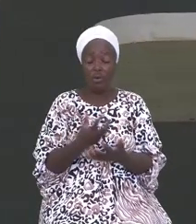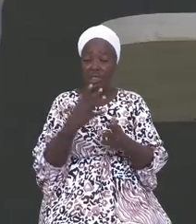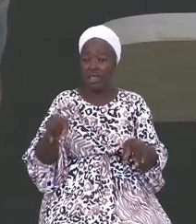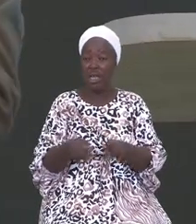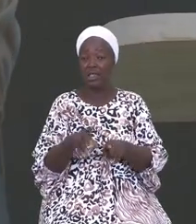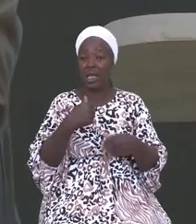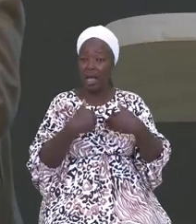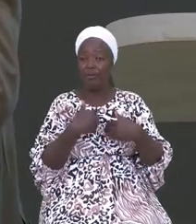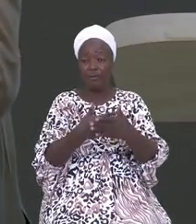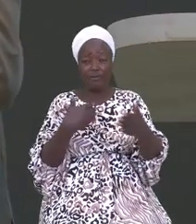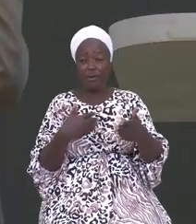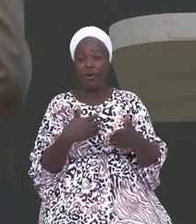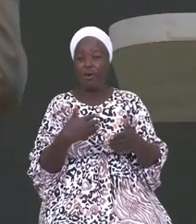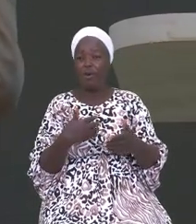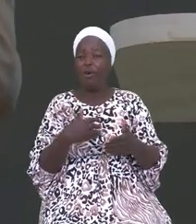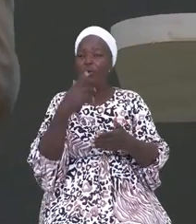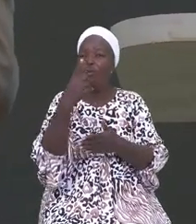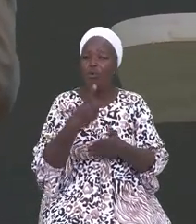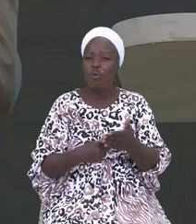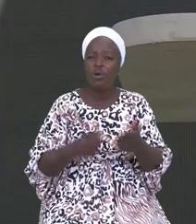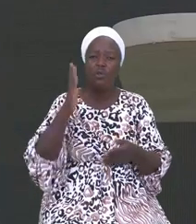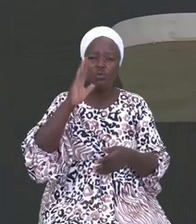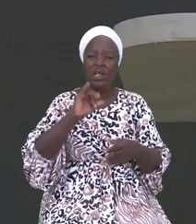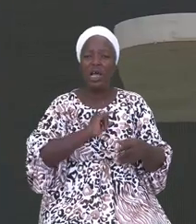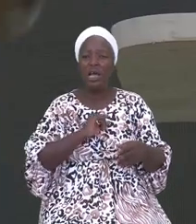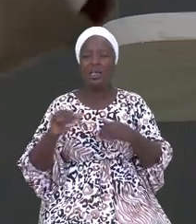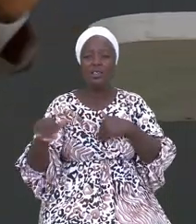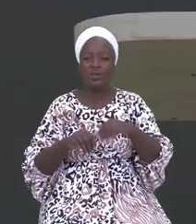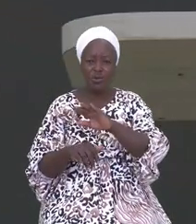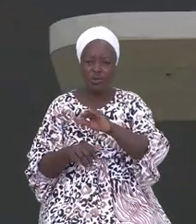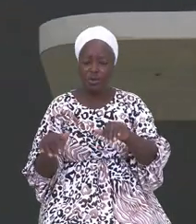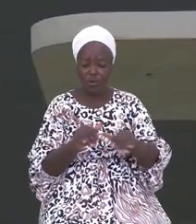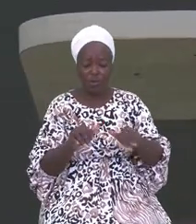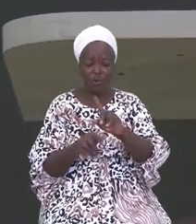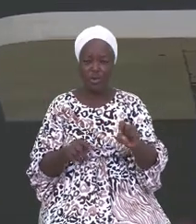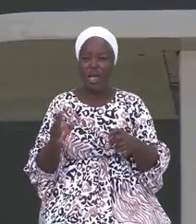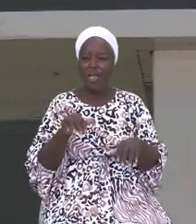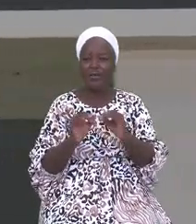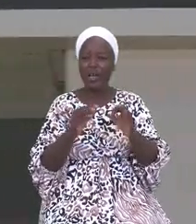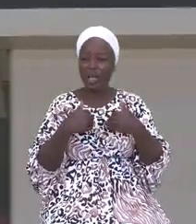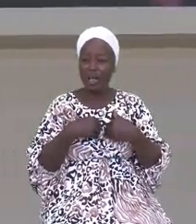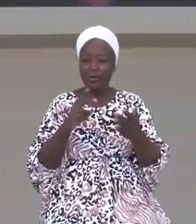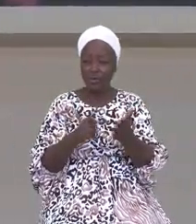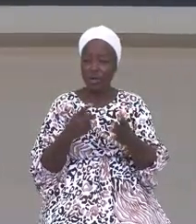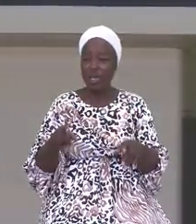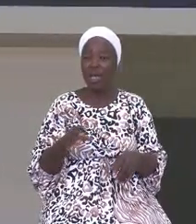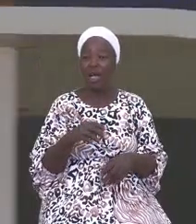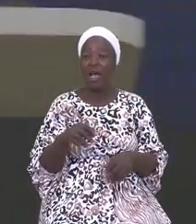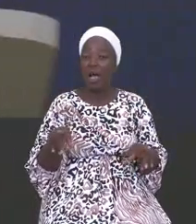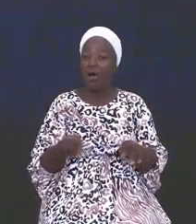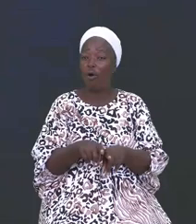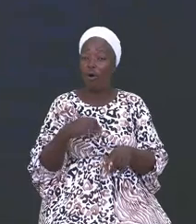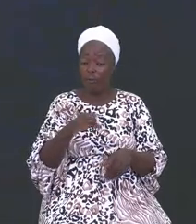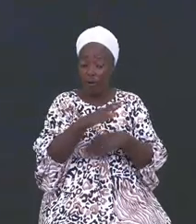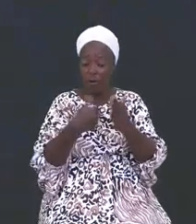wealth as I had before, what will I do? If I had twice as all that I possessed